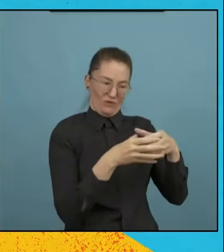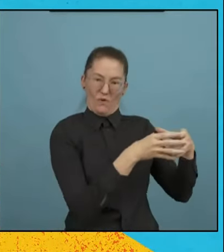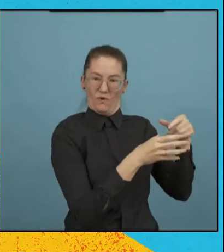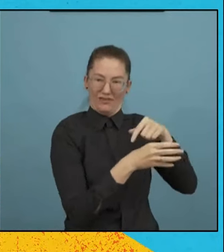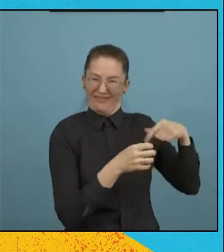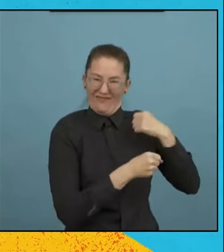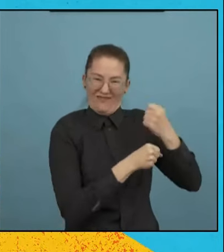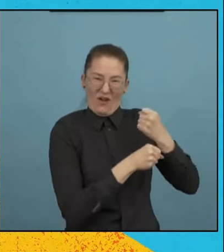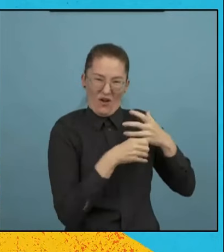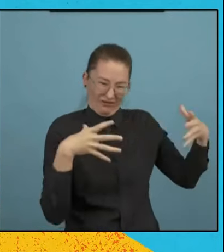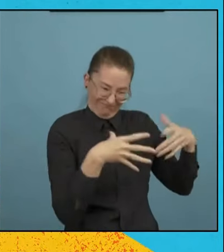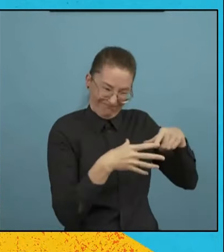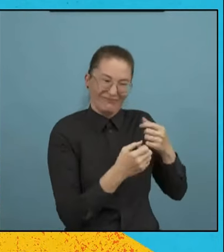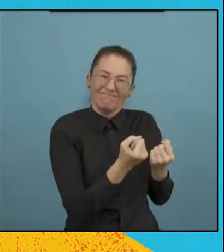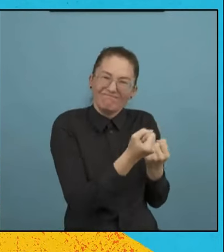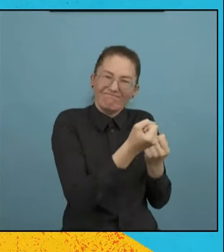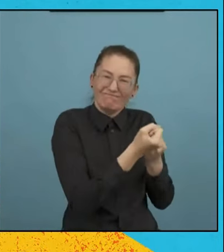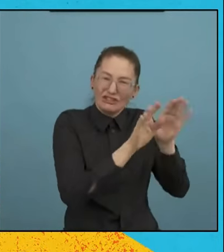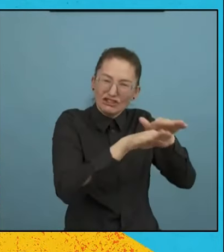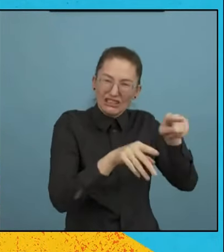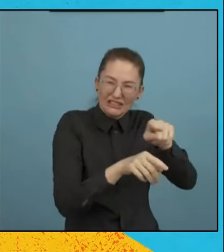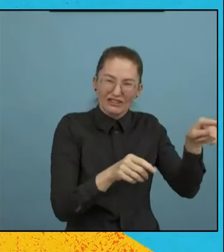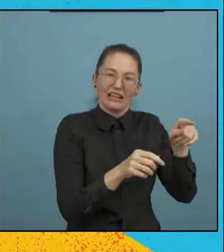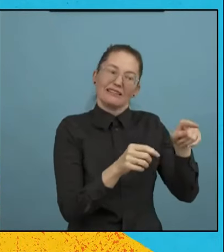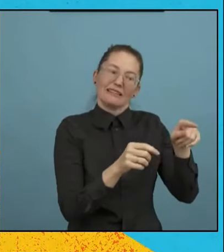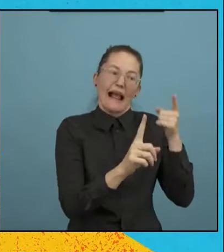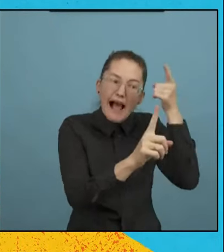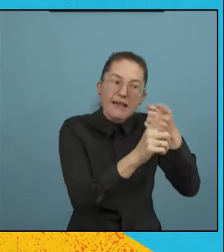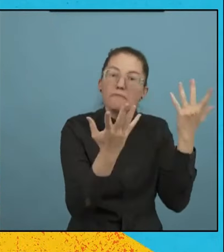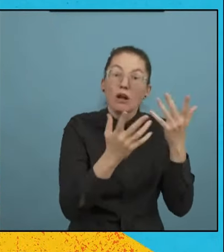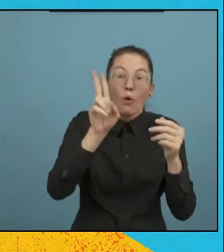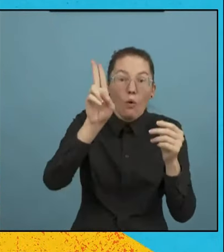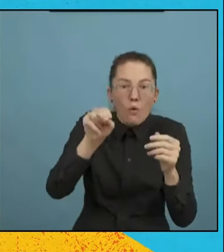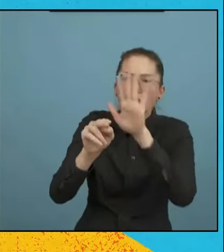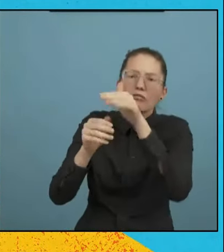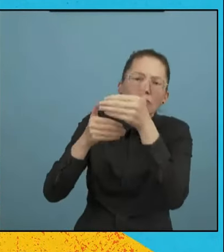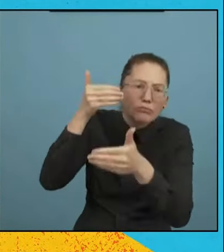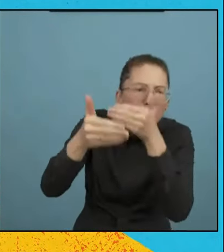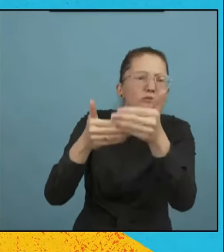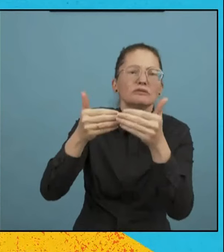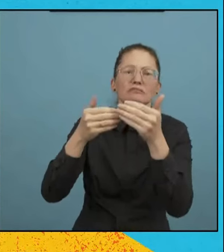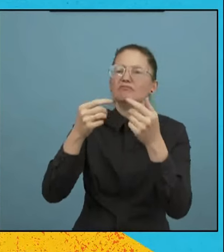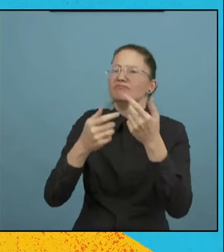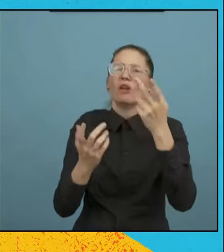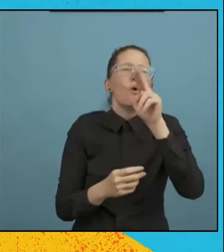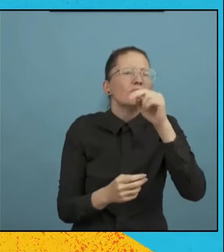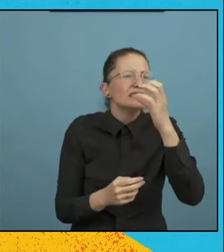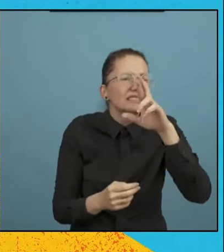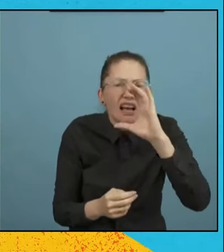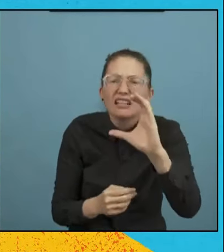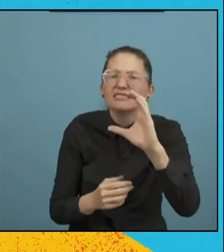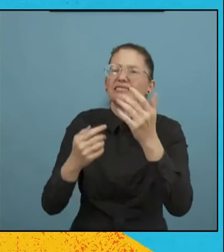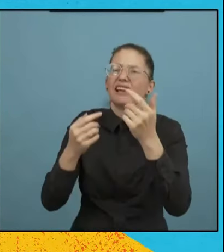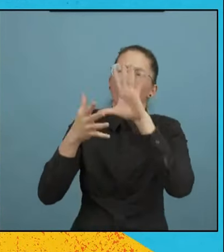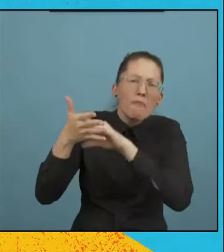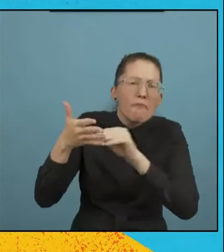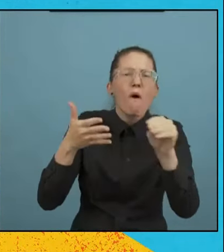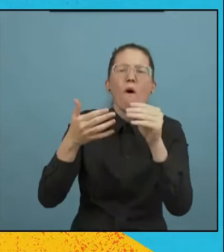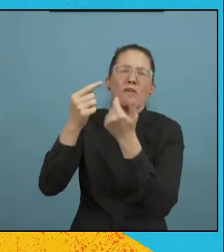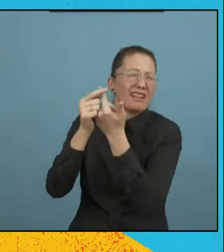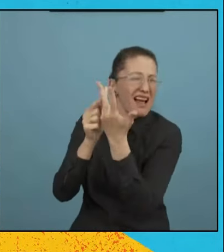Also, there is many opportunities where children have been supported to participate. For example, the Major Group for Children and Youth, which is one